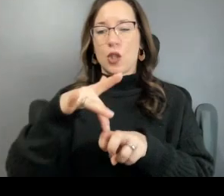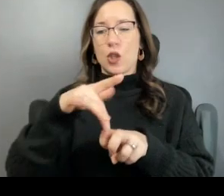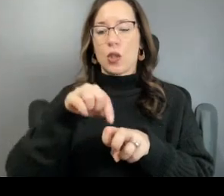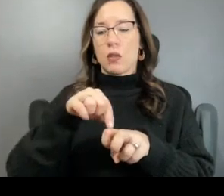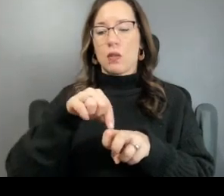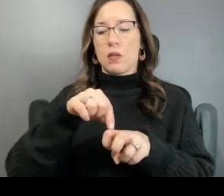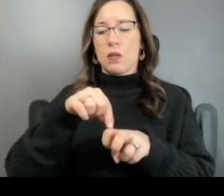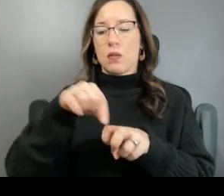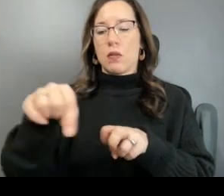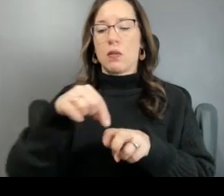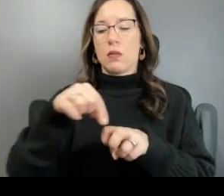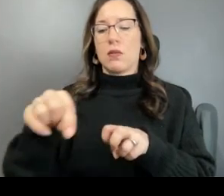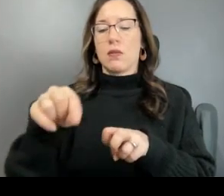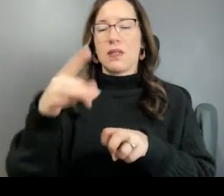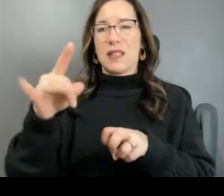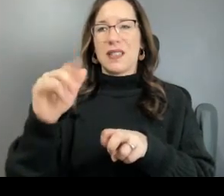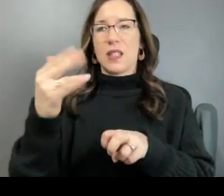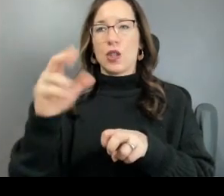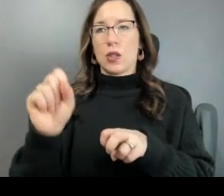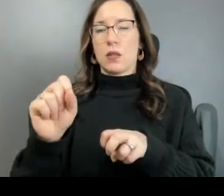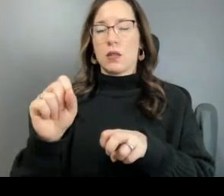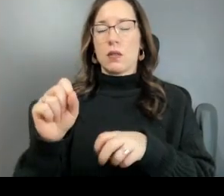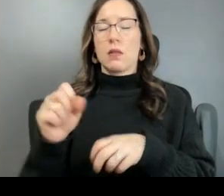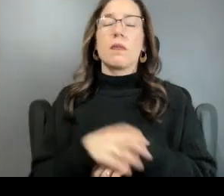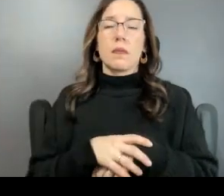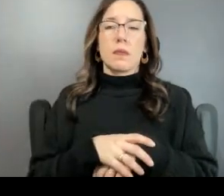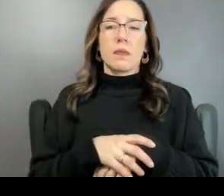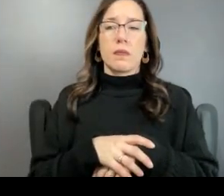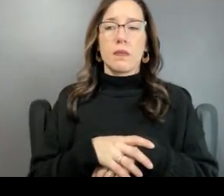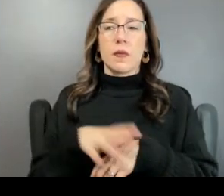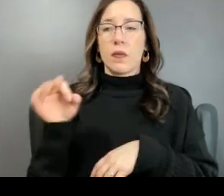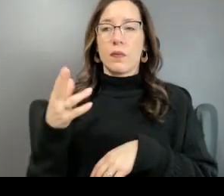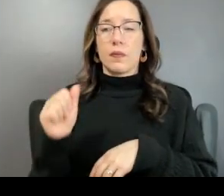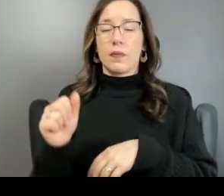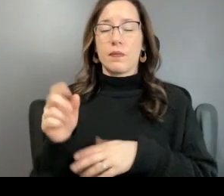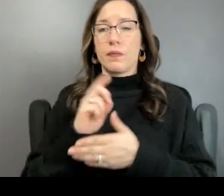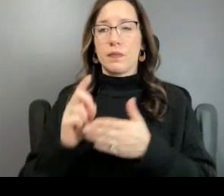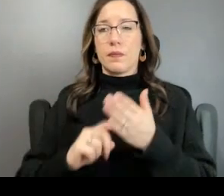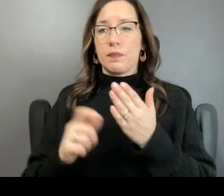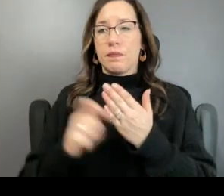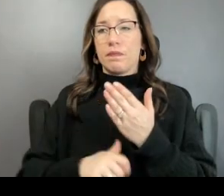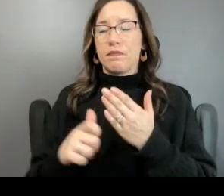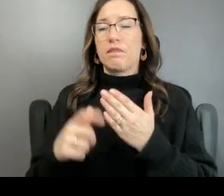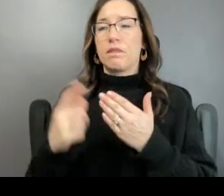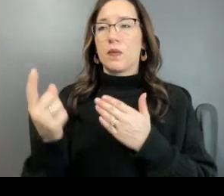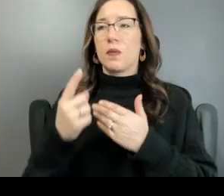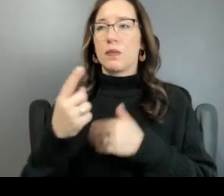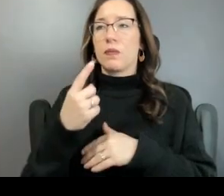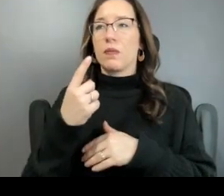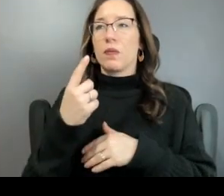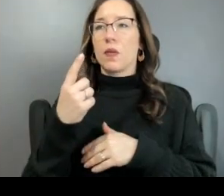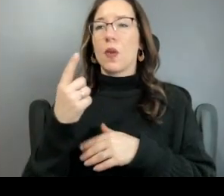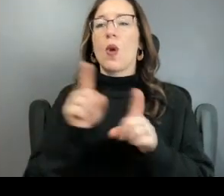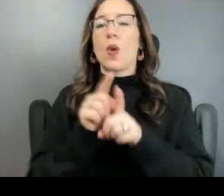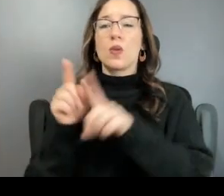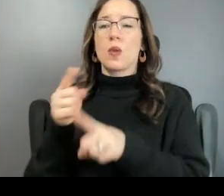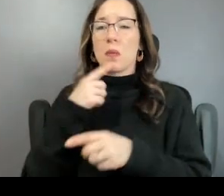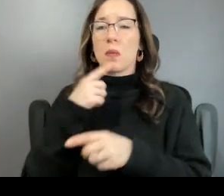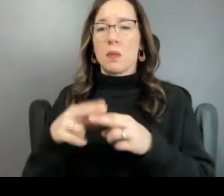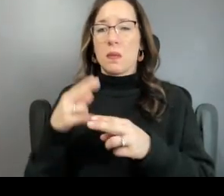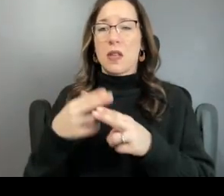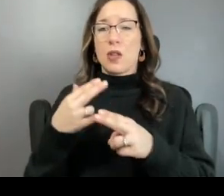wall. In addition, the Fair Housing Act Design Manual also stipulates that the 18 inches from the center line